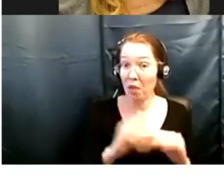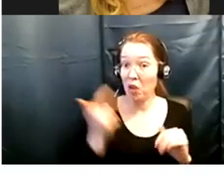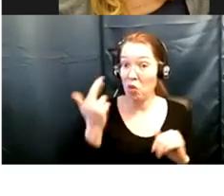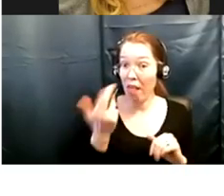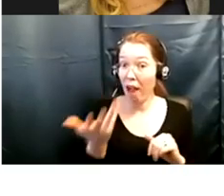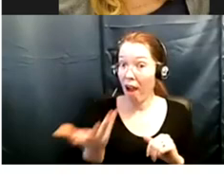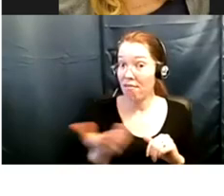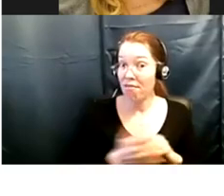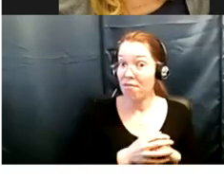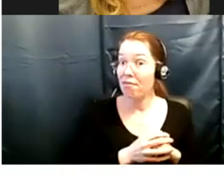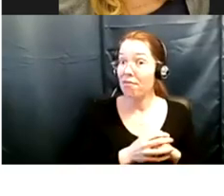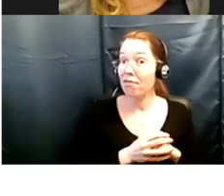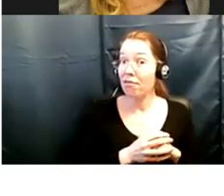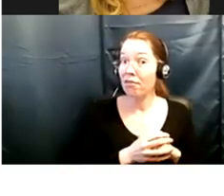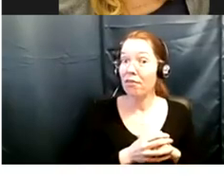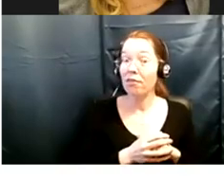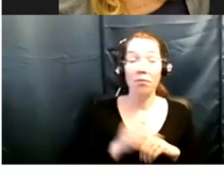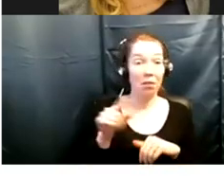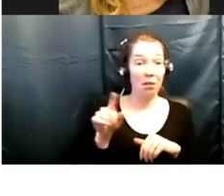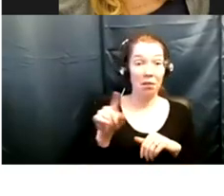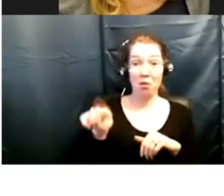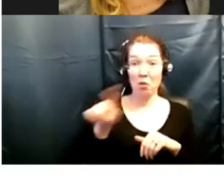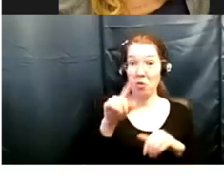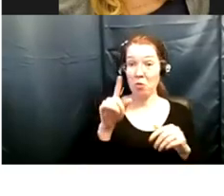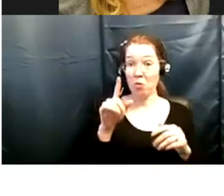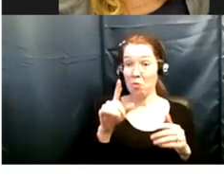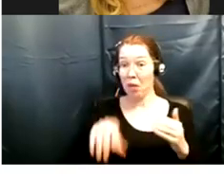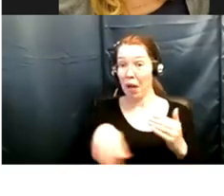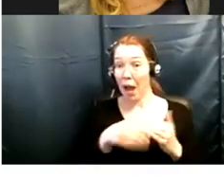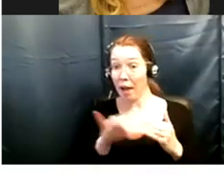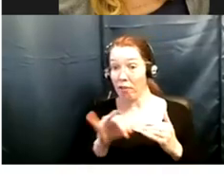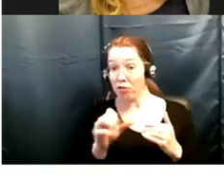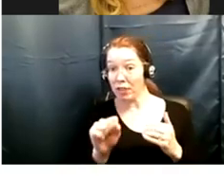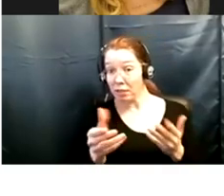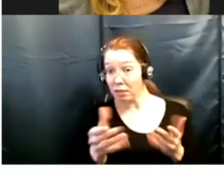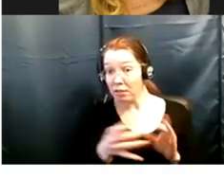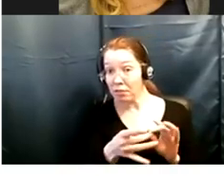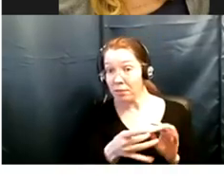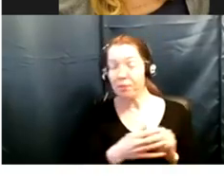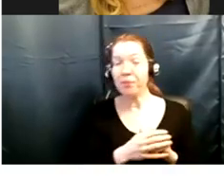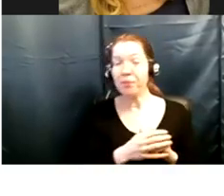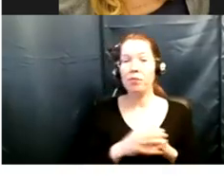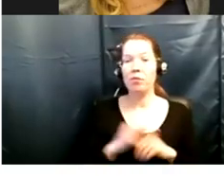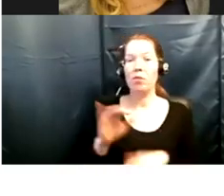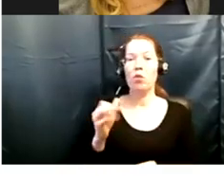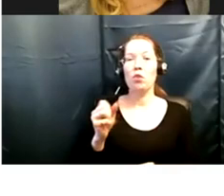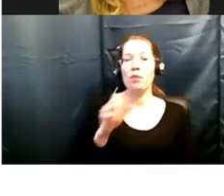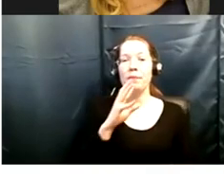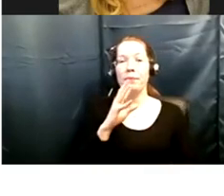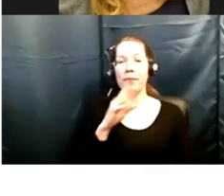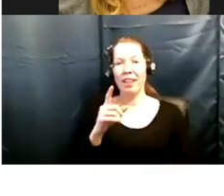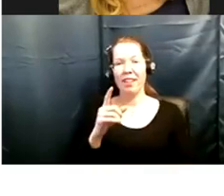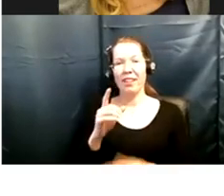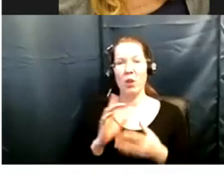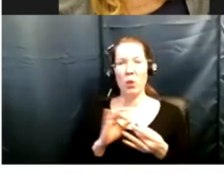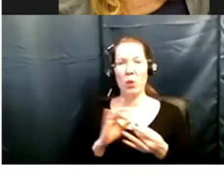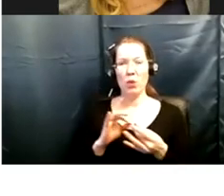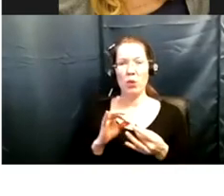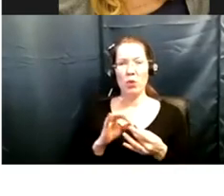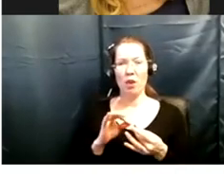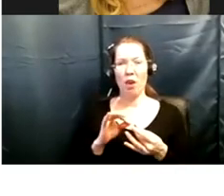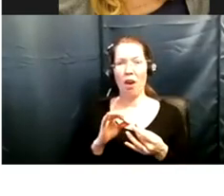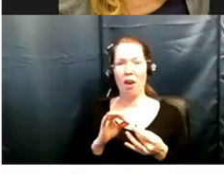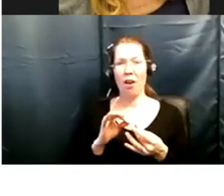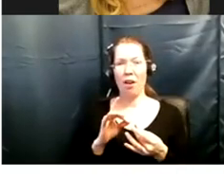Any last thing you want to chime in on there, Chris? Well, I mean, talking about this Zoom, I